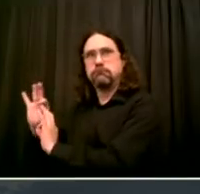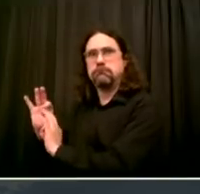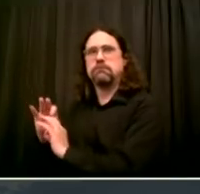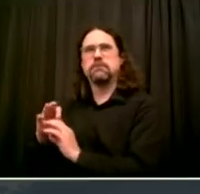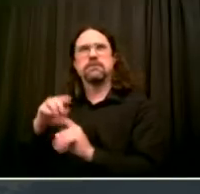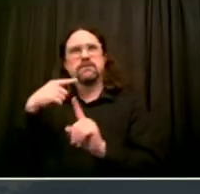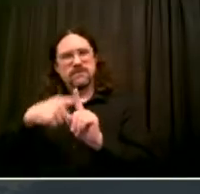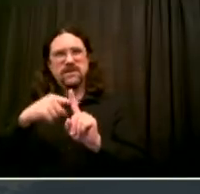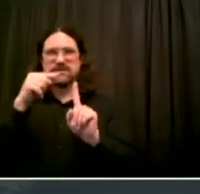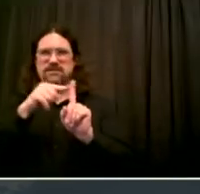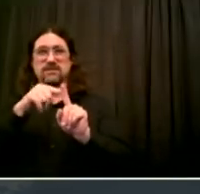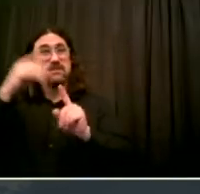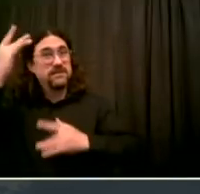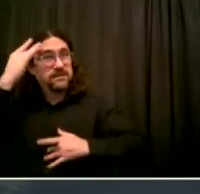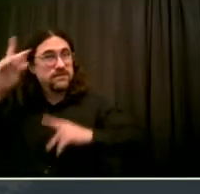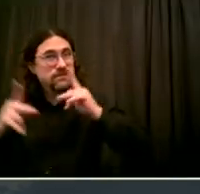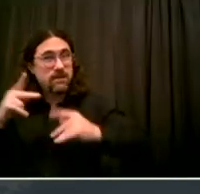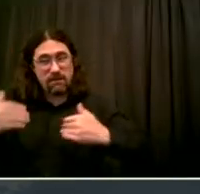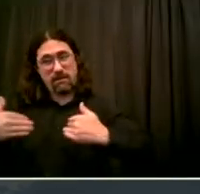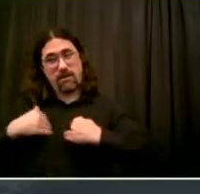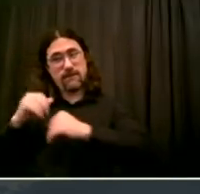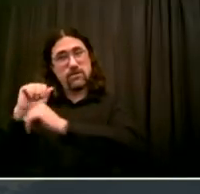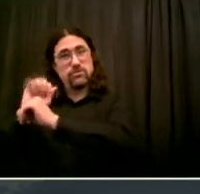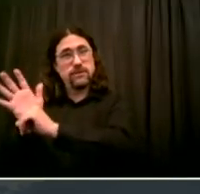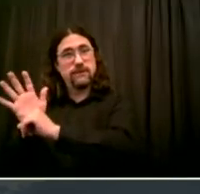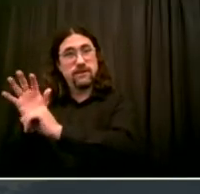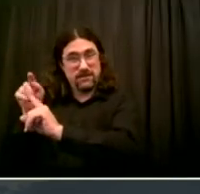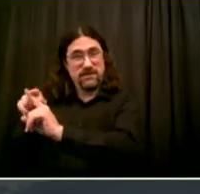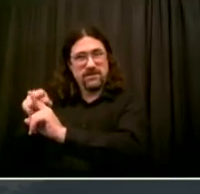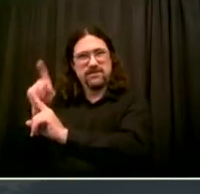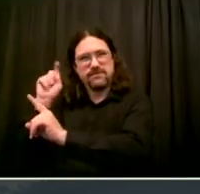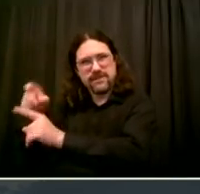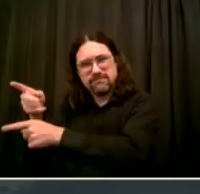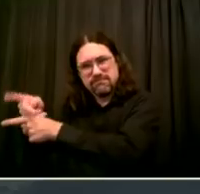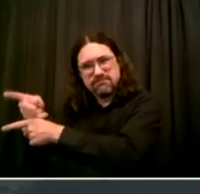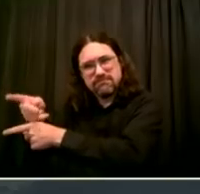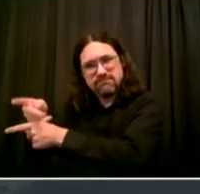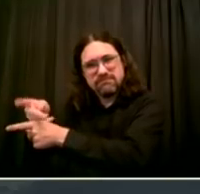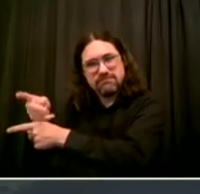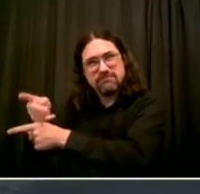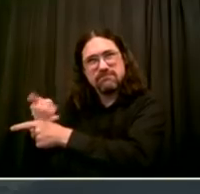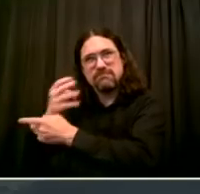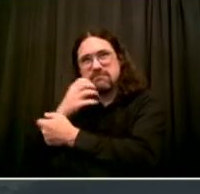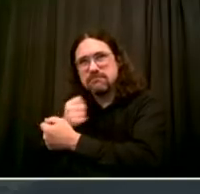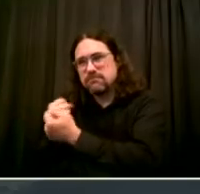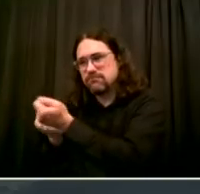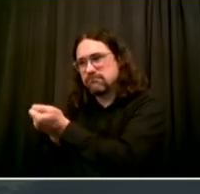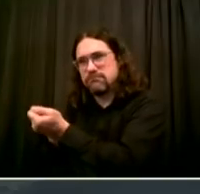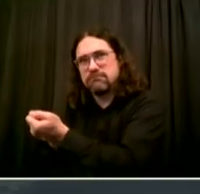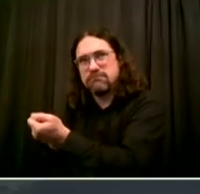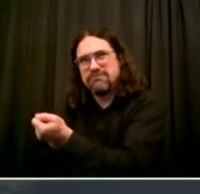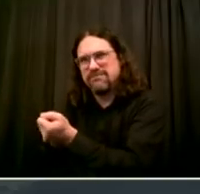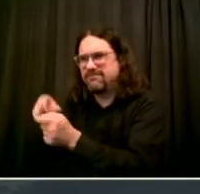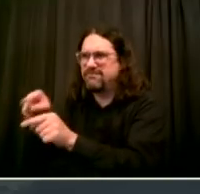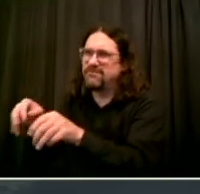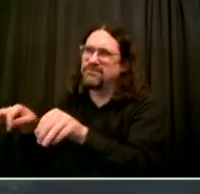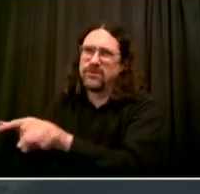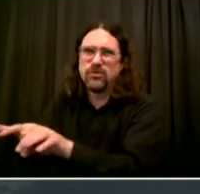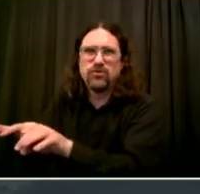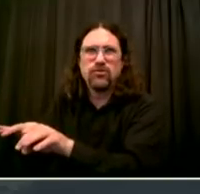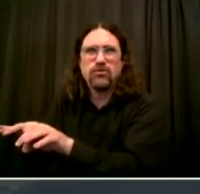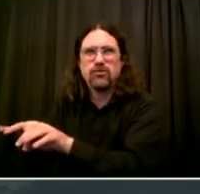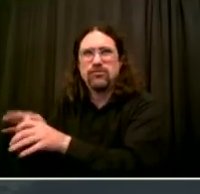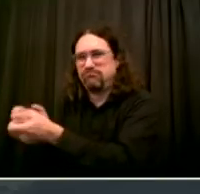positive. It's so crucial to think of why we need to take care of folks in that situation, because if we take care of